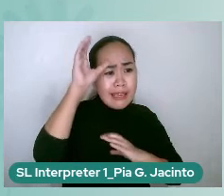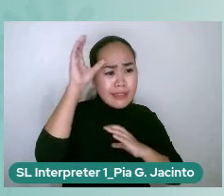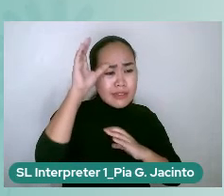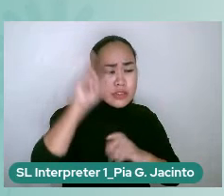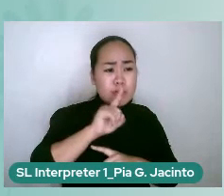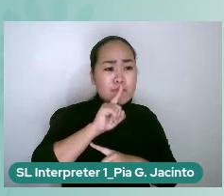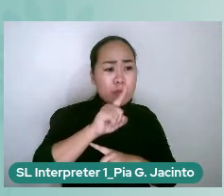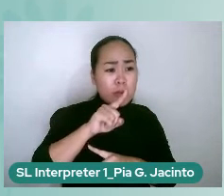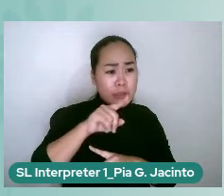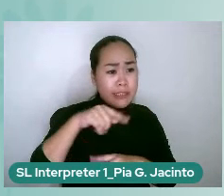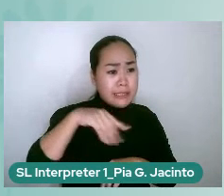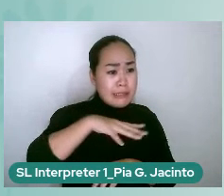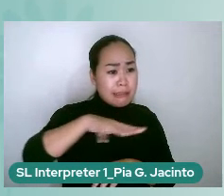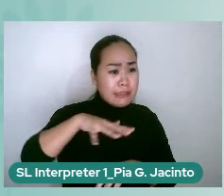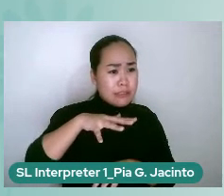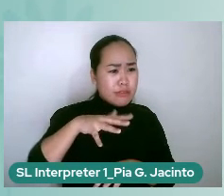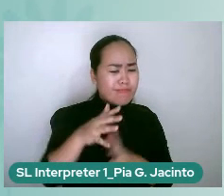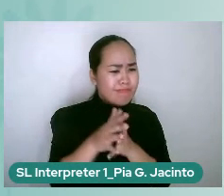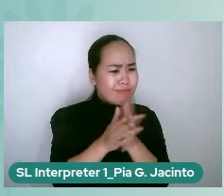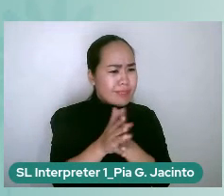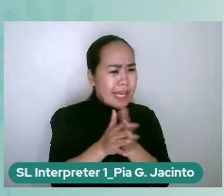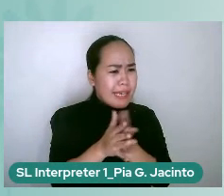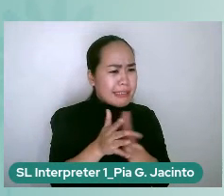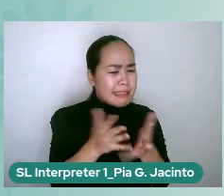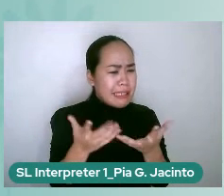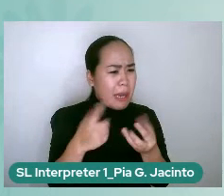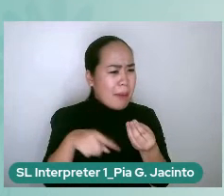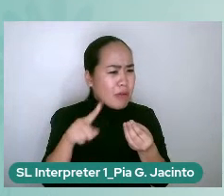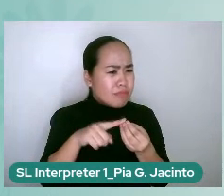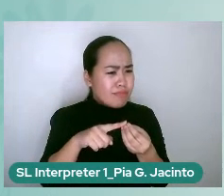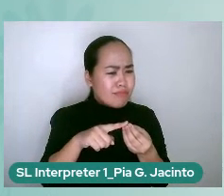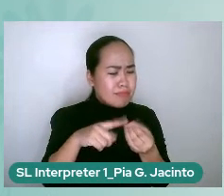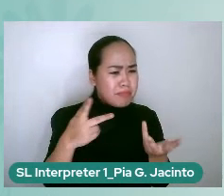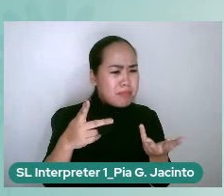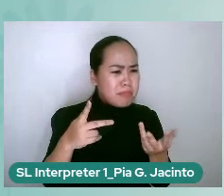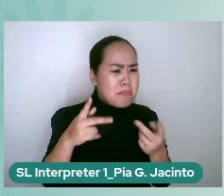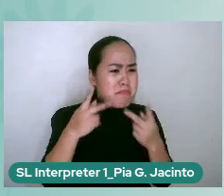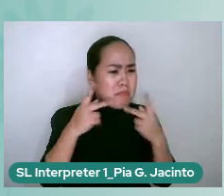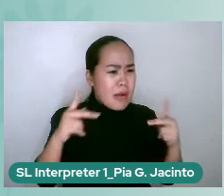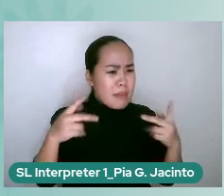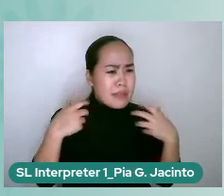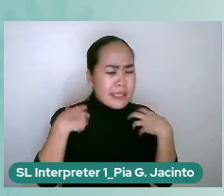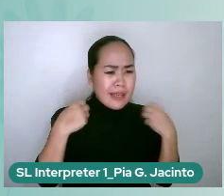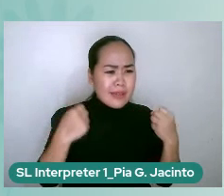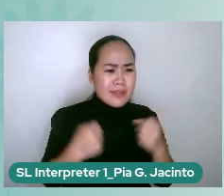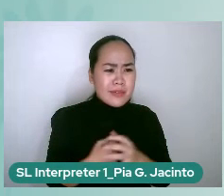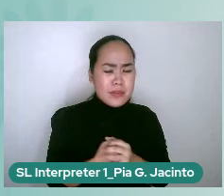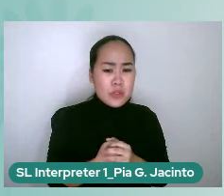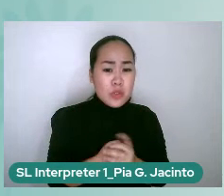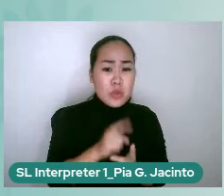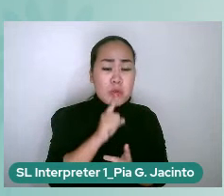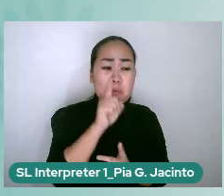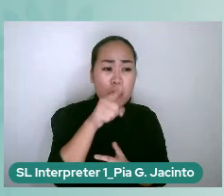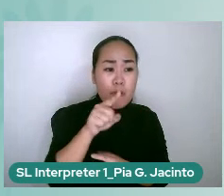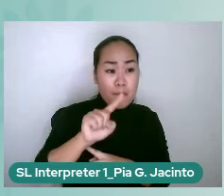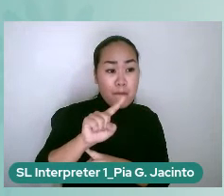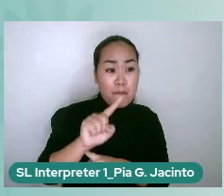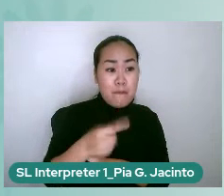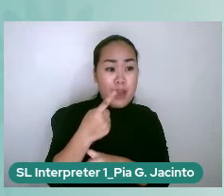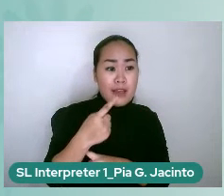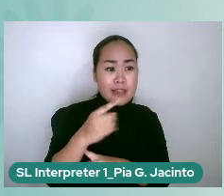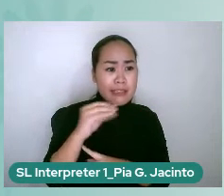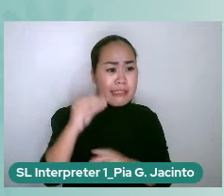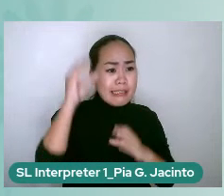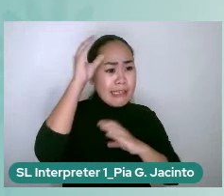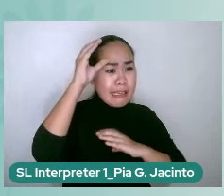of the most exciting areas in the public health agenda as it pertains to cancer. It is the first and only cancer we